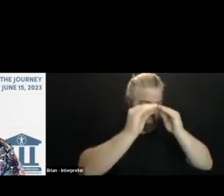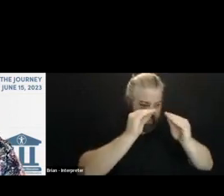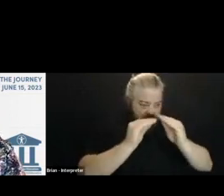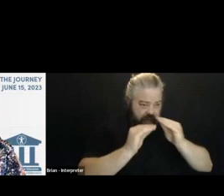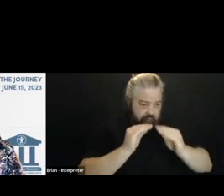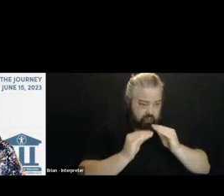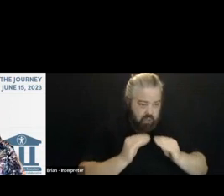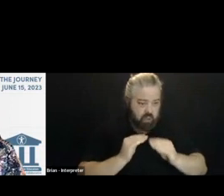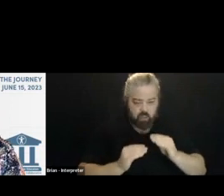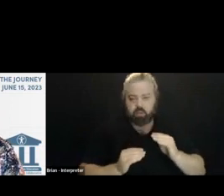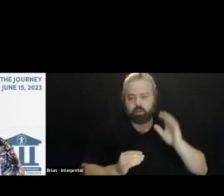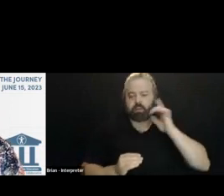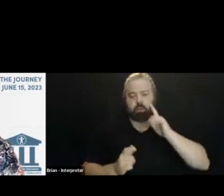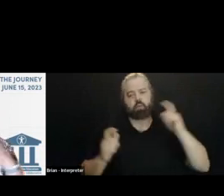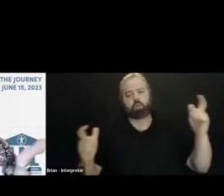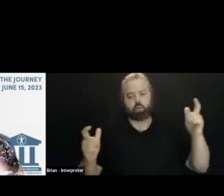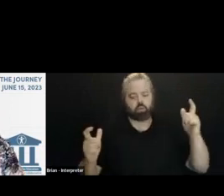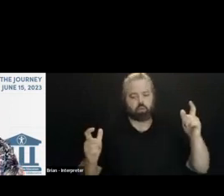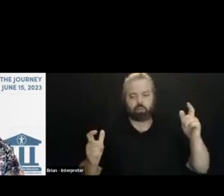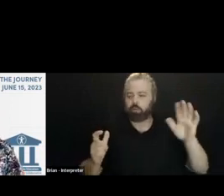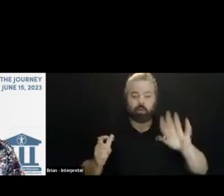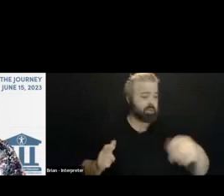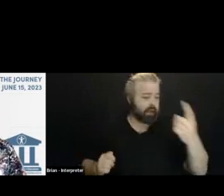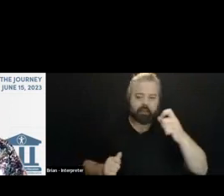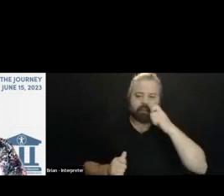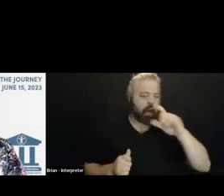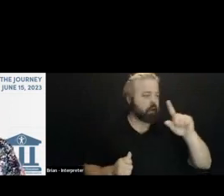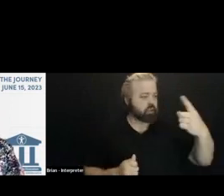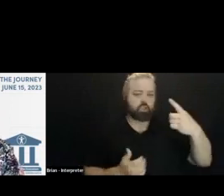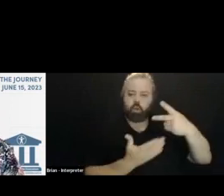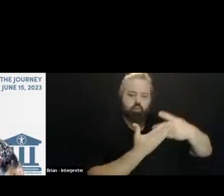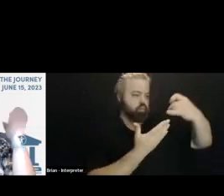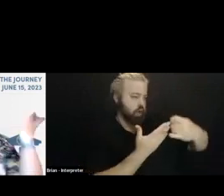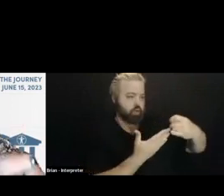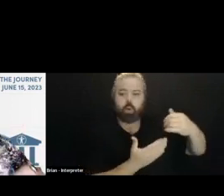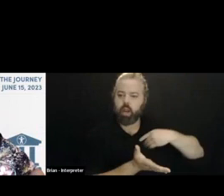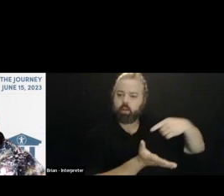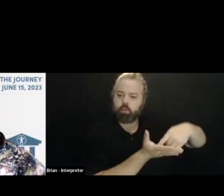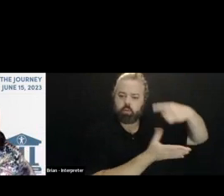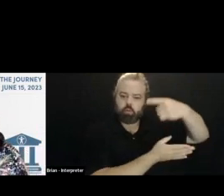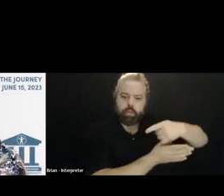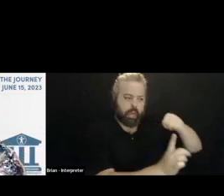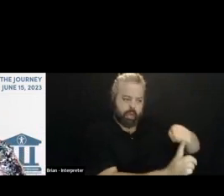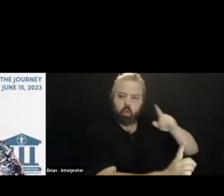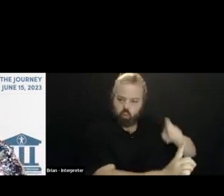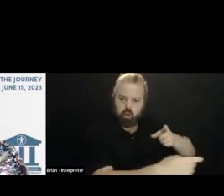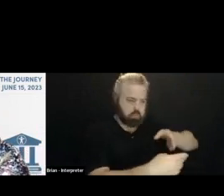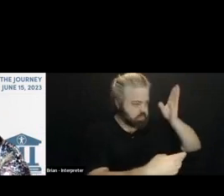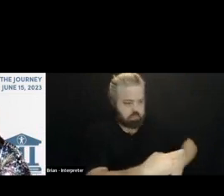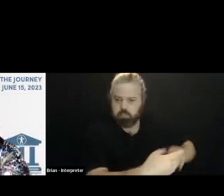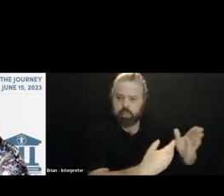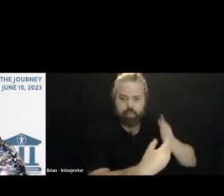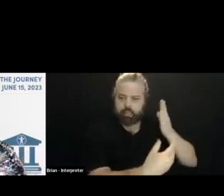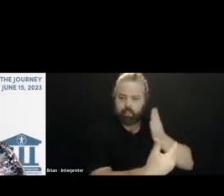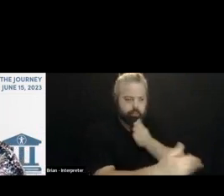a project that you're going to just set a deadline and be able to complete easily. It's like, I'm not going to be able to say I'm going to make all of my